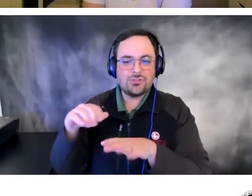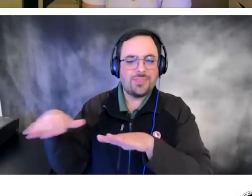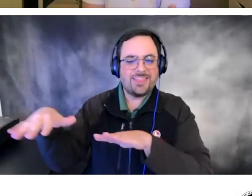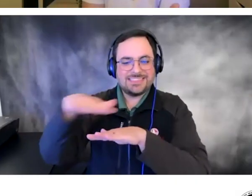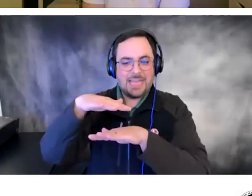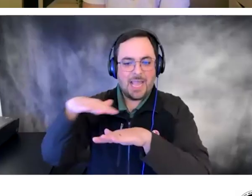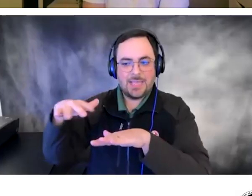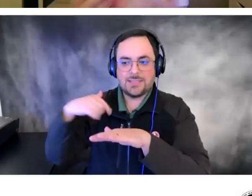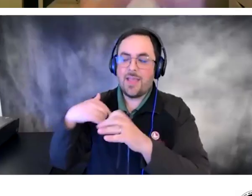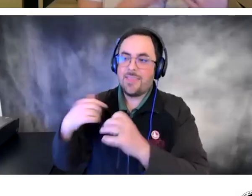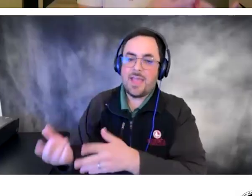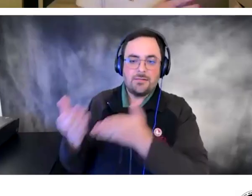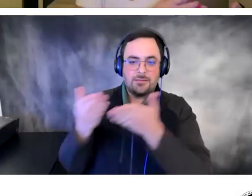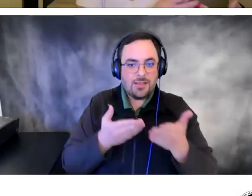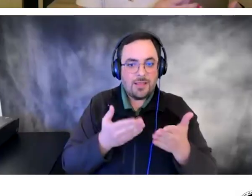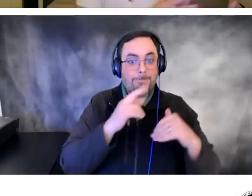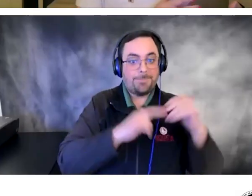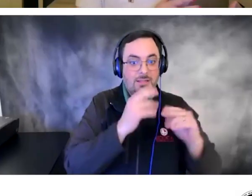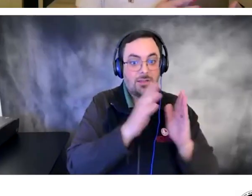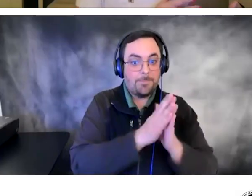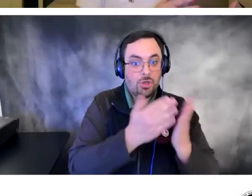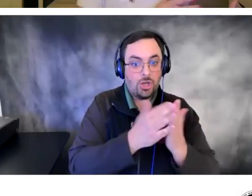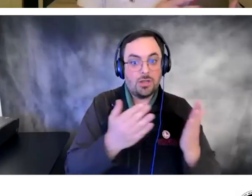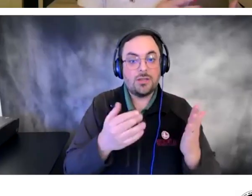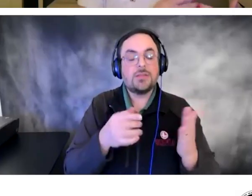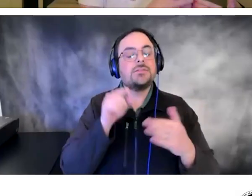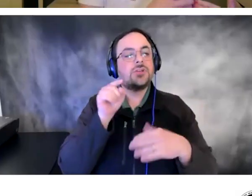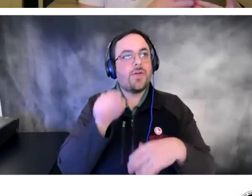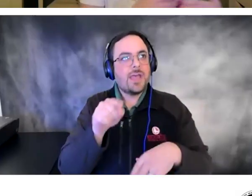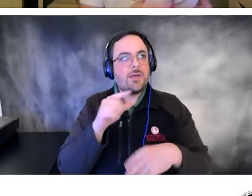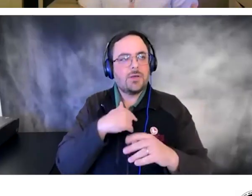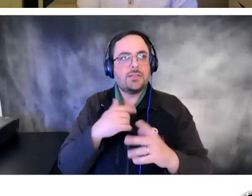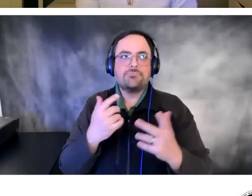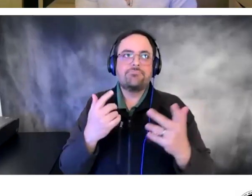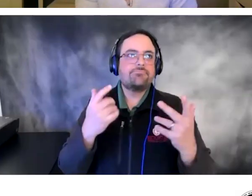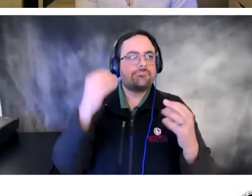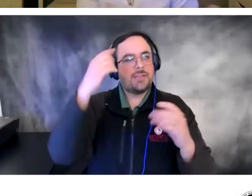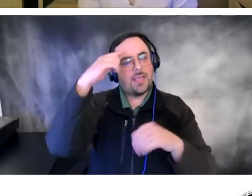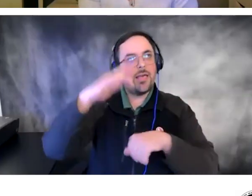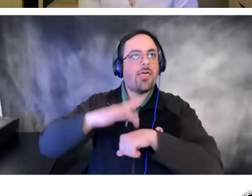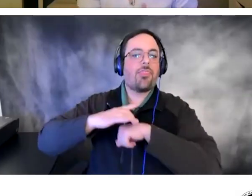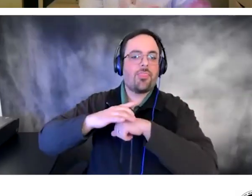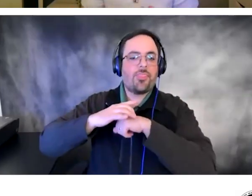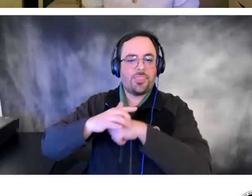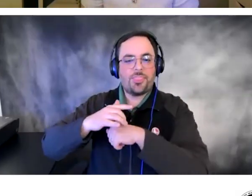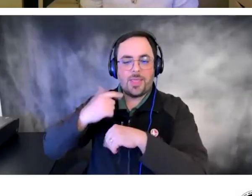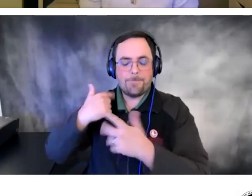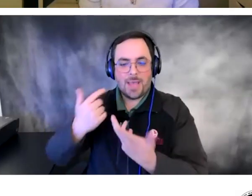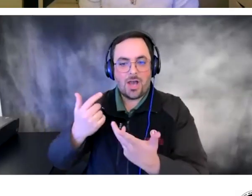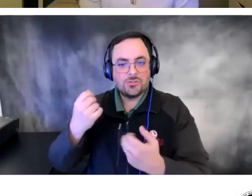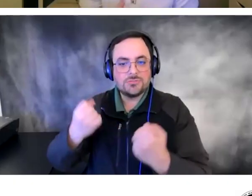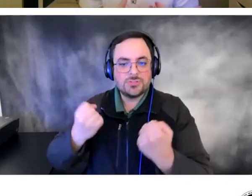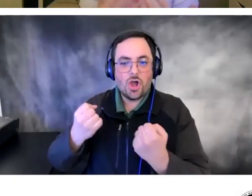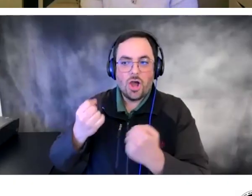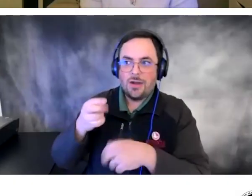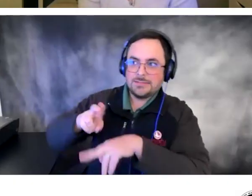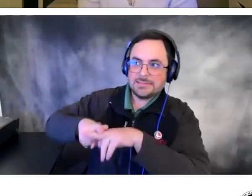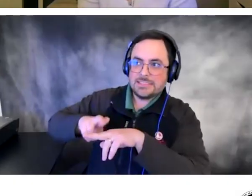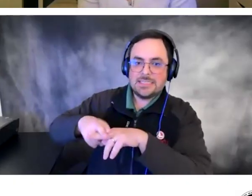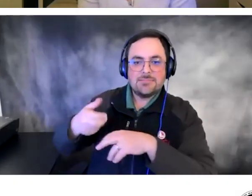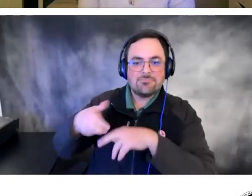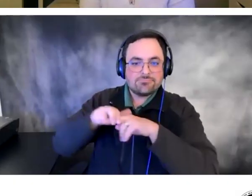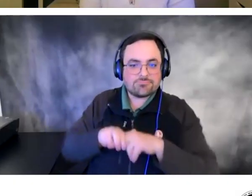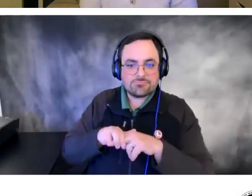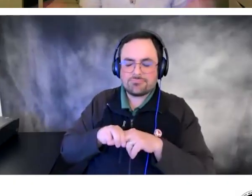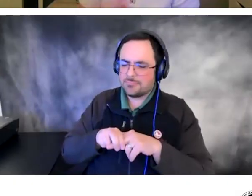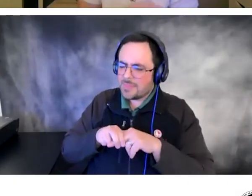then they had to use that to build a book so that when he would go back to the car seat, they could pull out the book and talk about it so they didn't have to